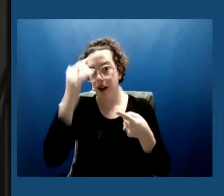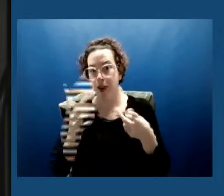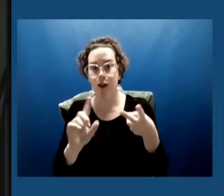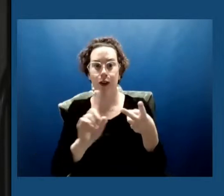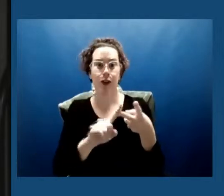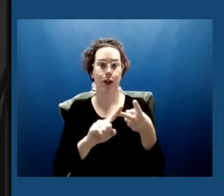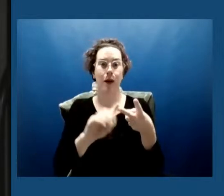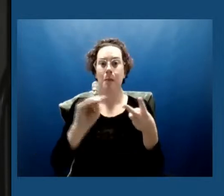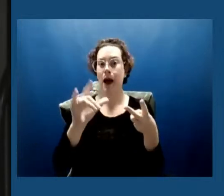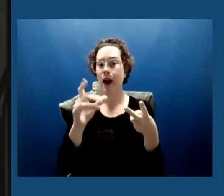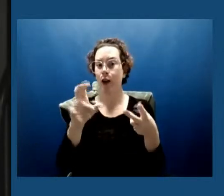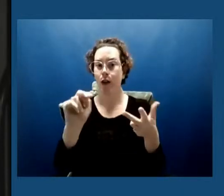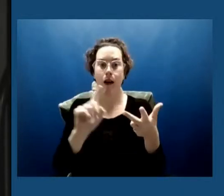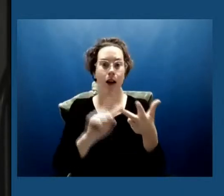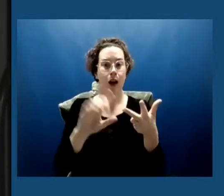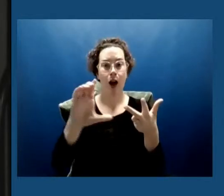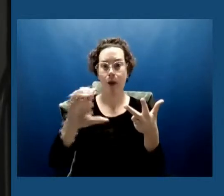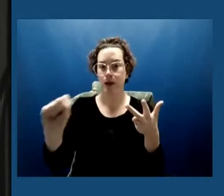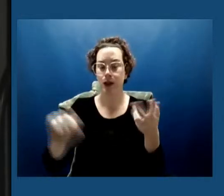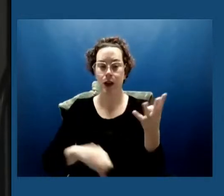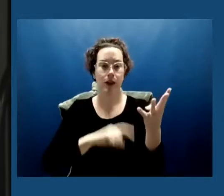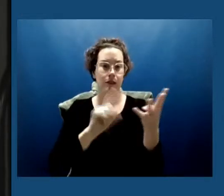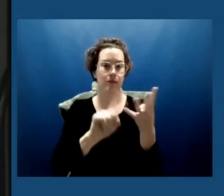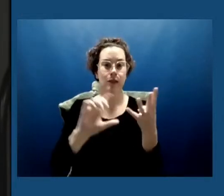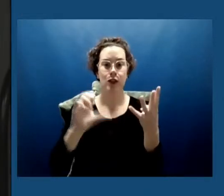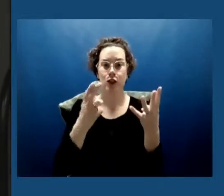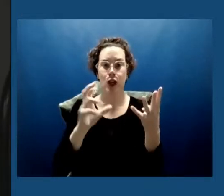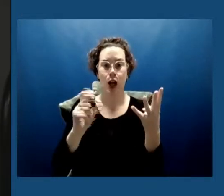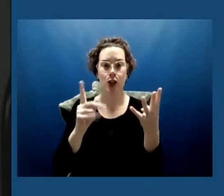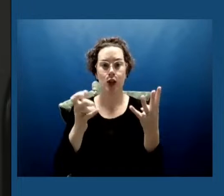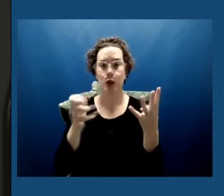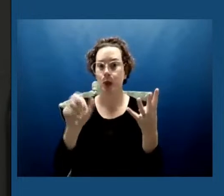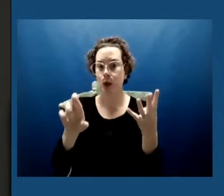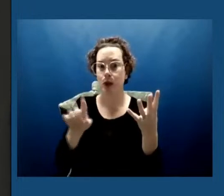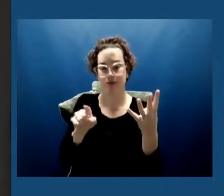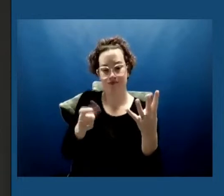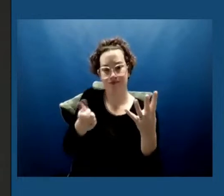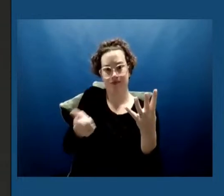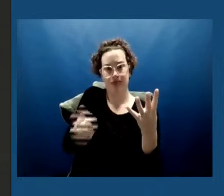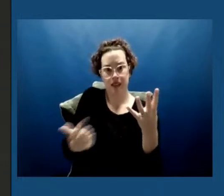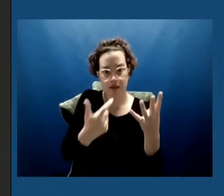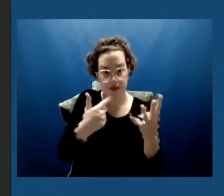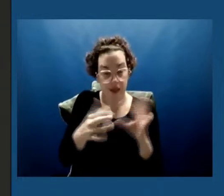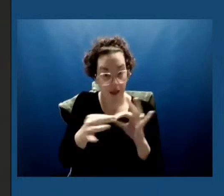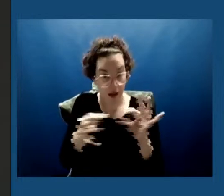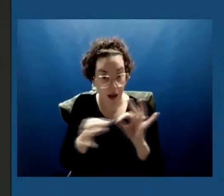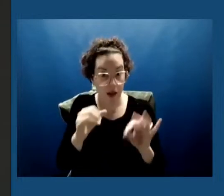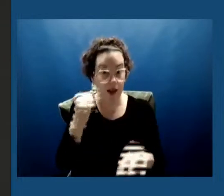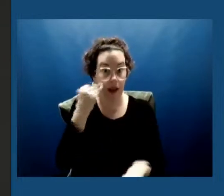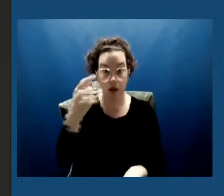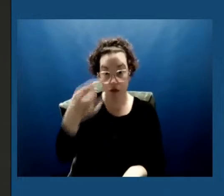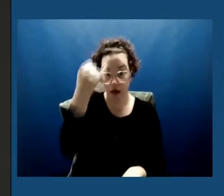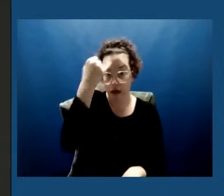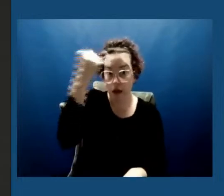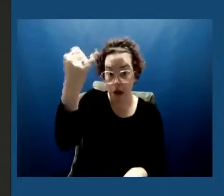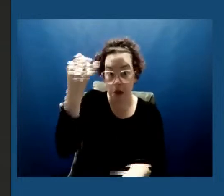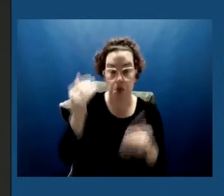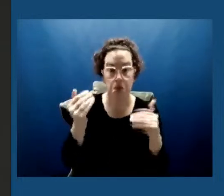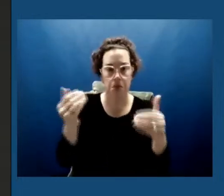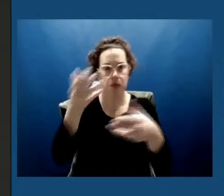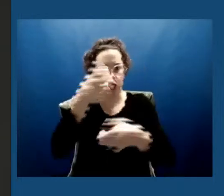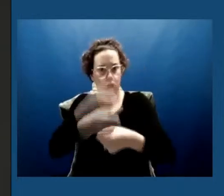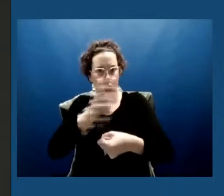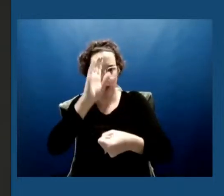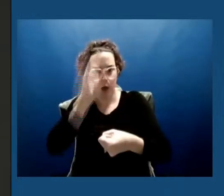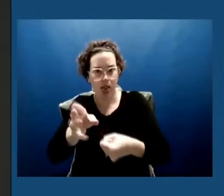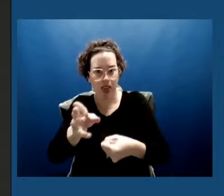Commerce Secretary, Chuck Schumer, who said, we trust you if you have this idea, so that we try to